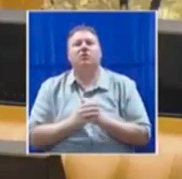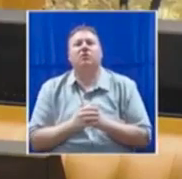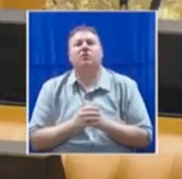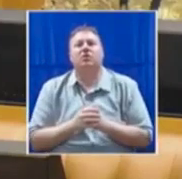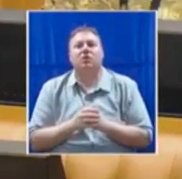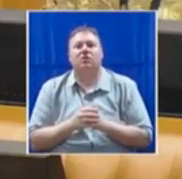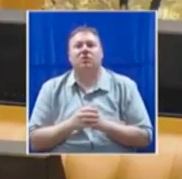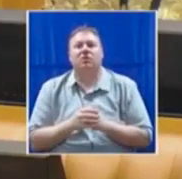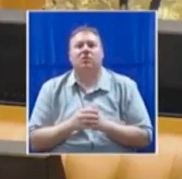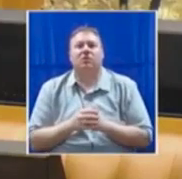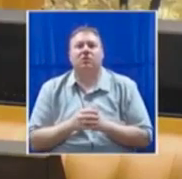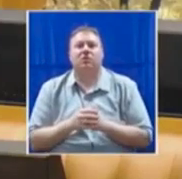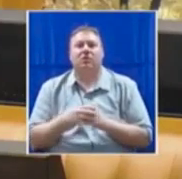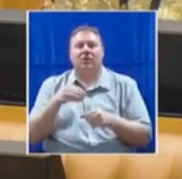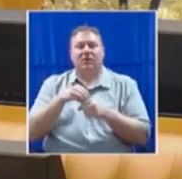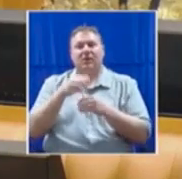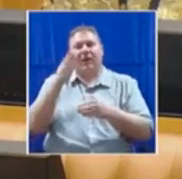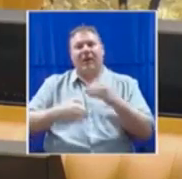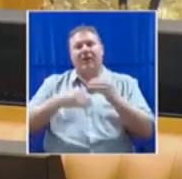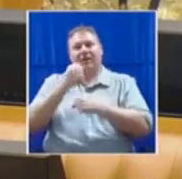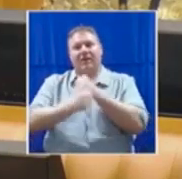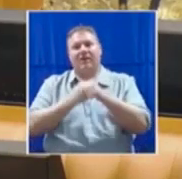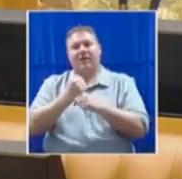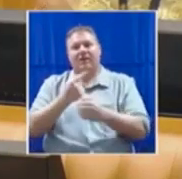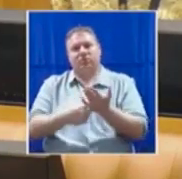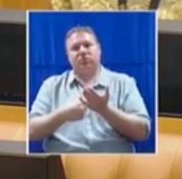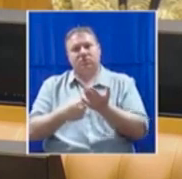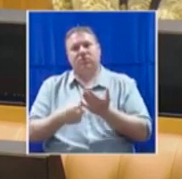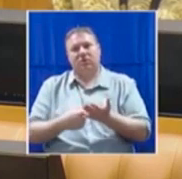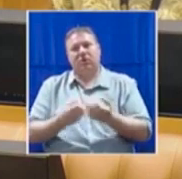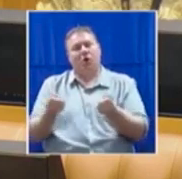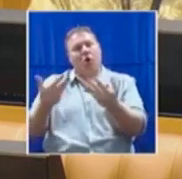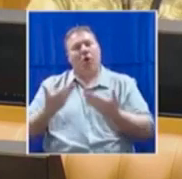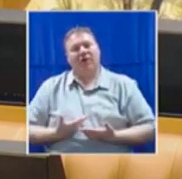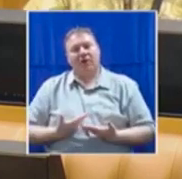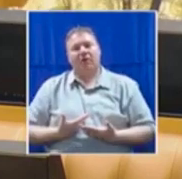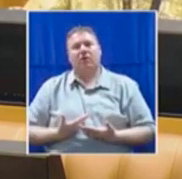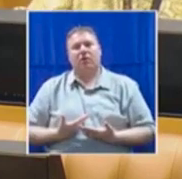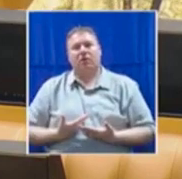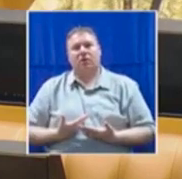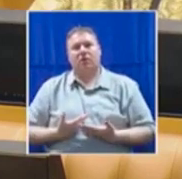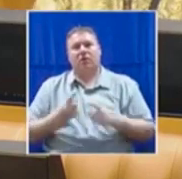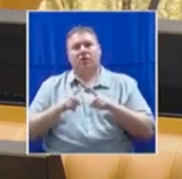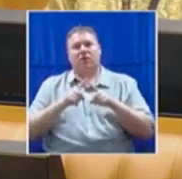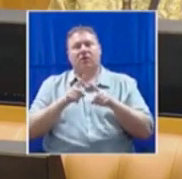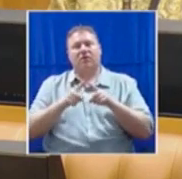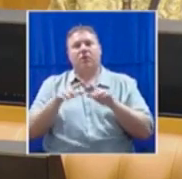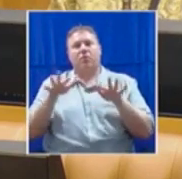In the earlier debate, we have been receiving offers from different